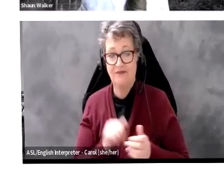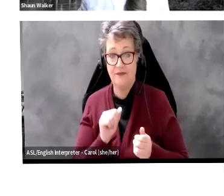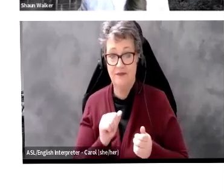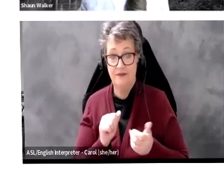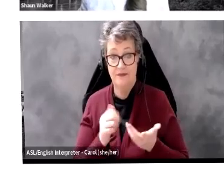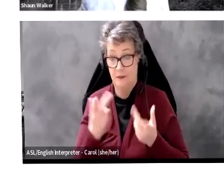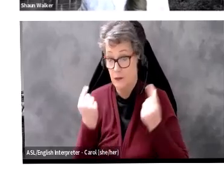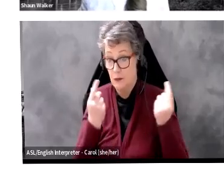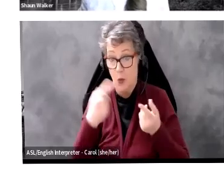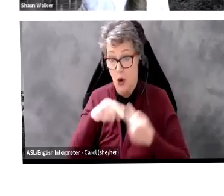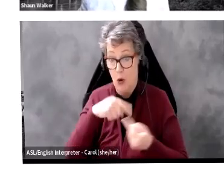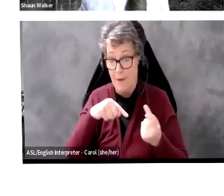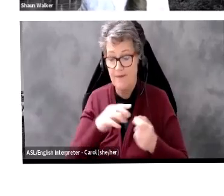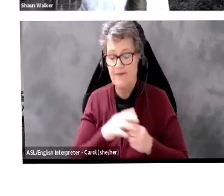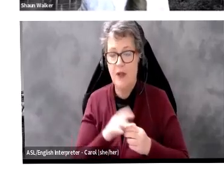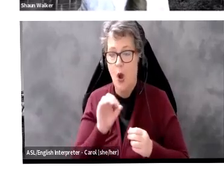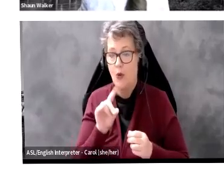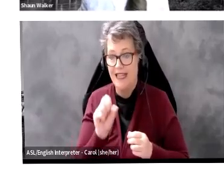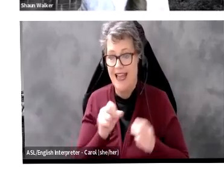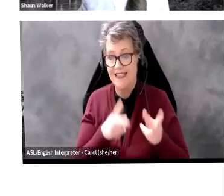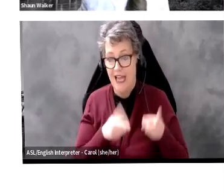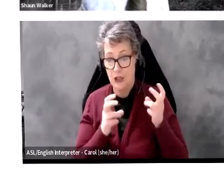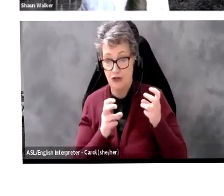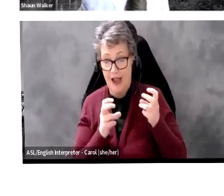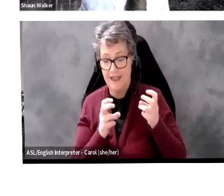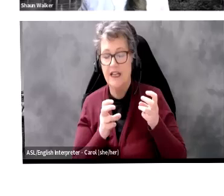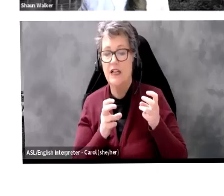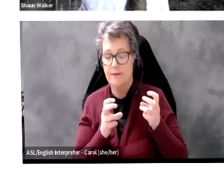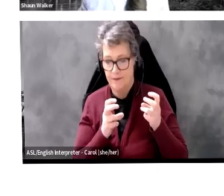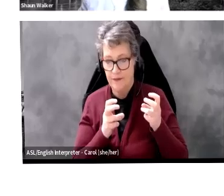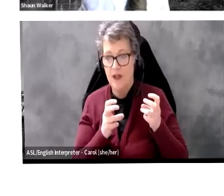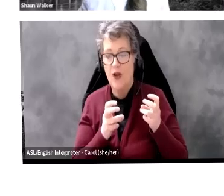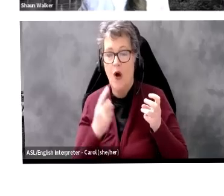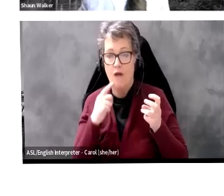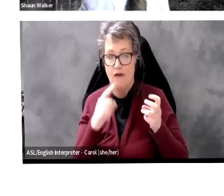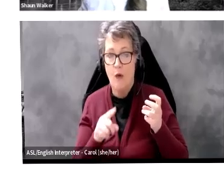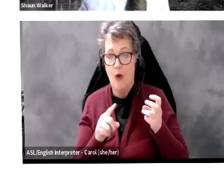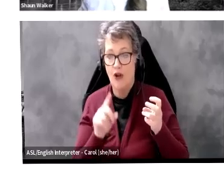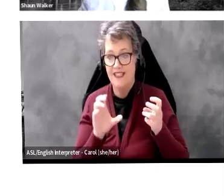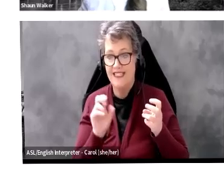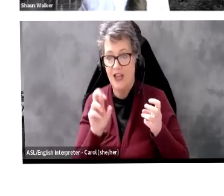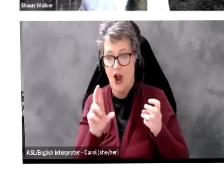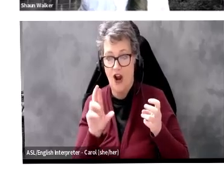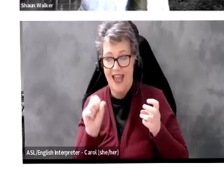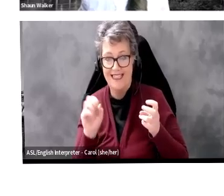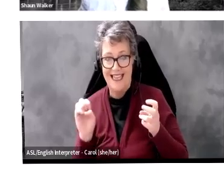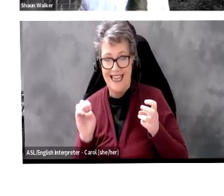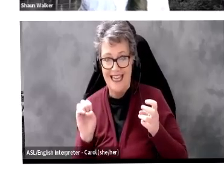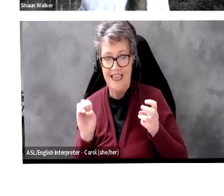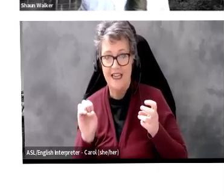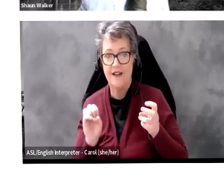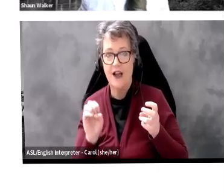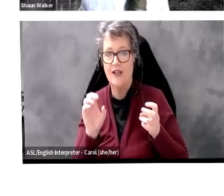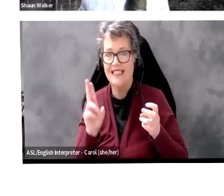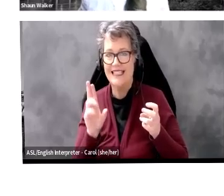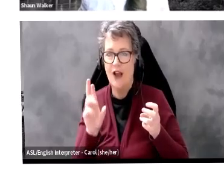workaround is the ODS extracts should be pulled for your CRSC,